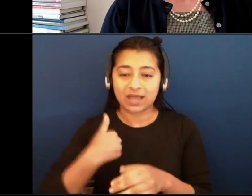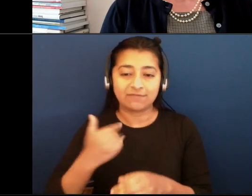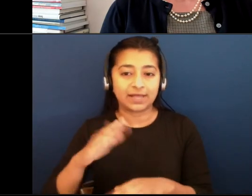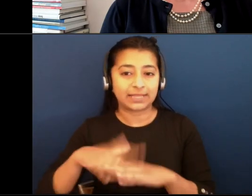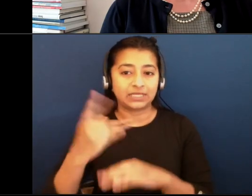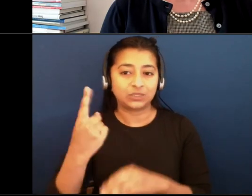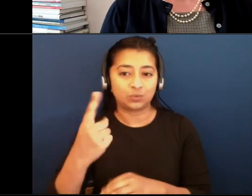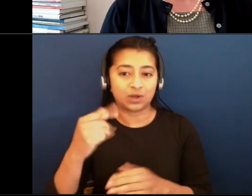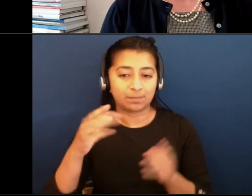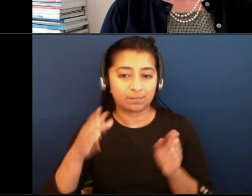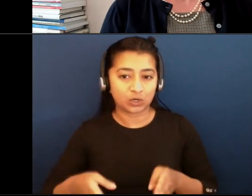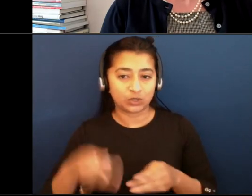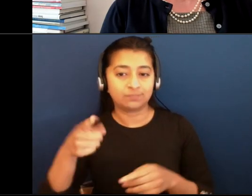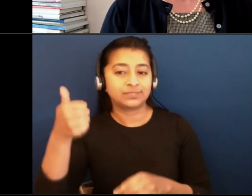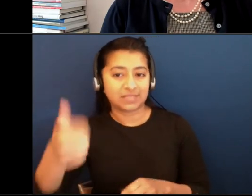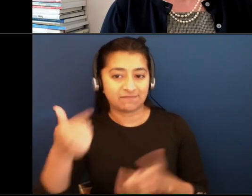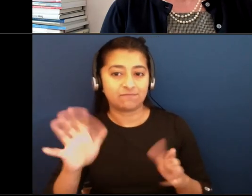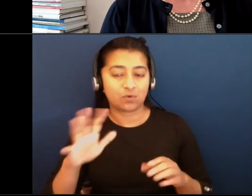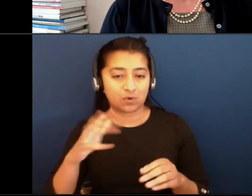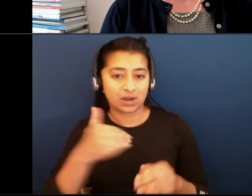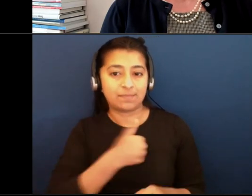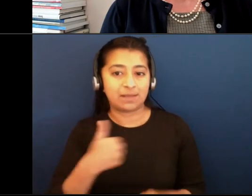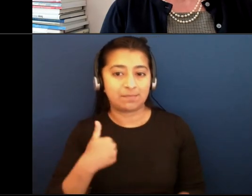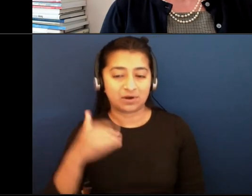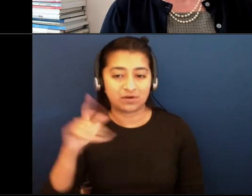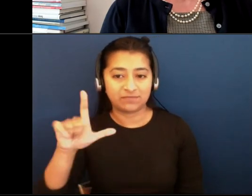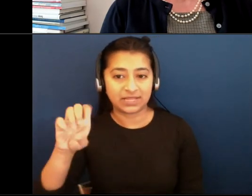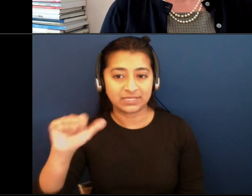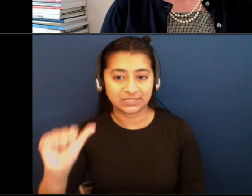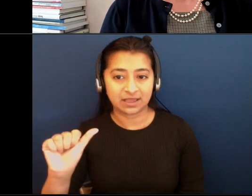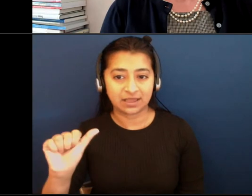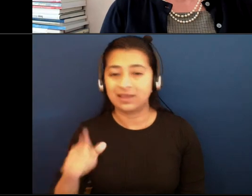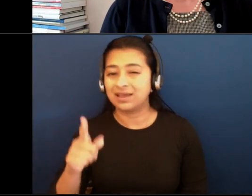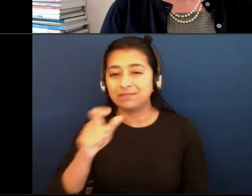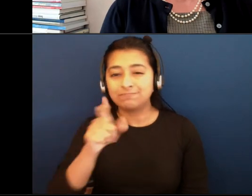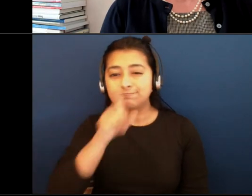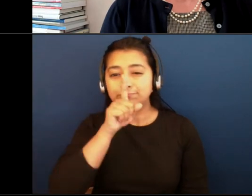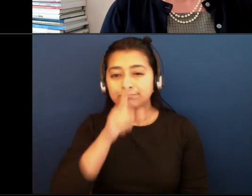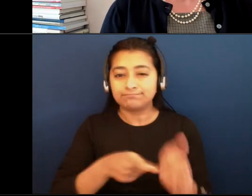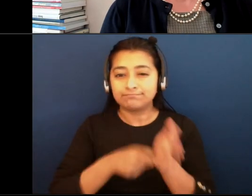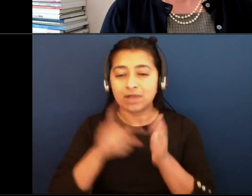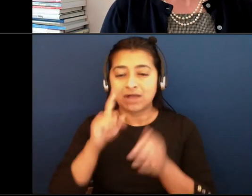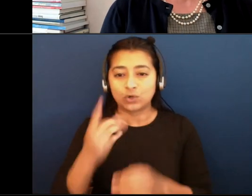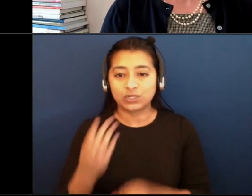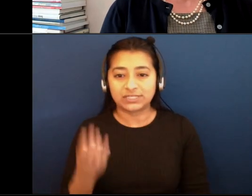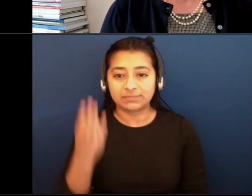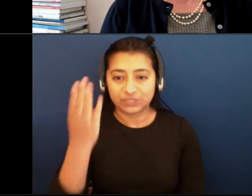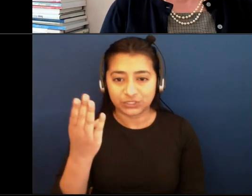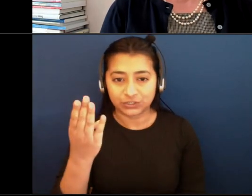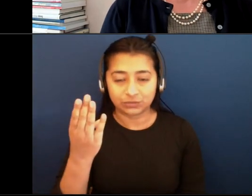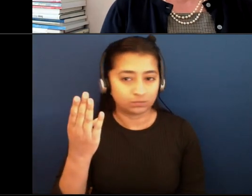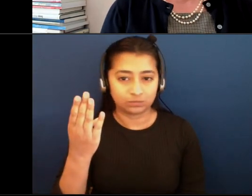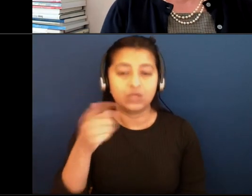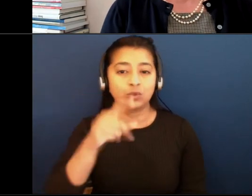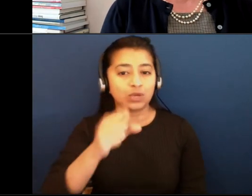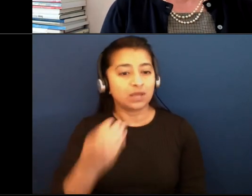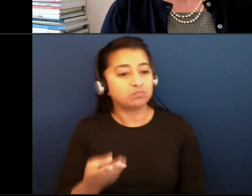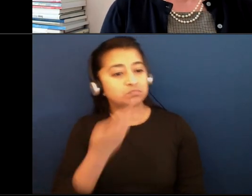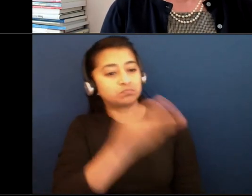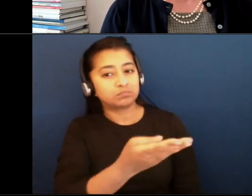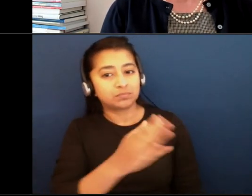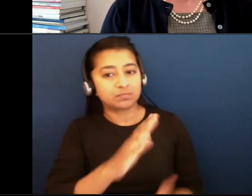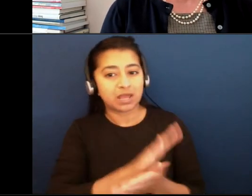who is a member of the Linguistic Society. It's not a requirement for submission, right? So you can submit a paper